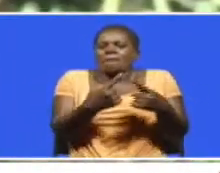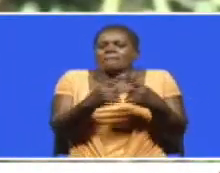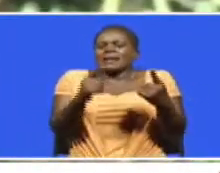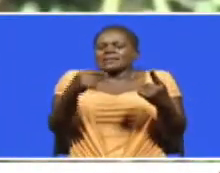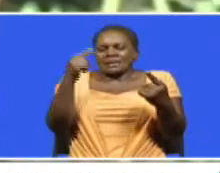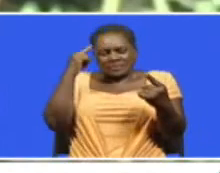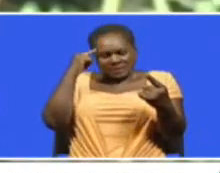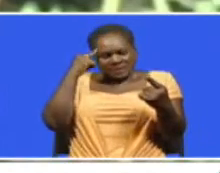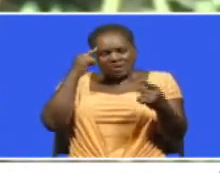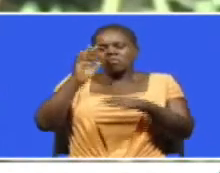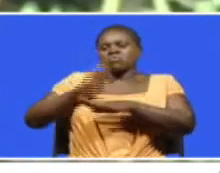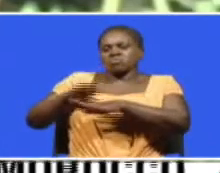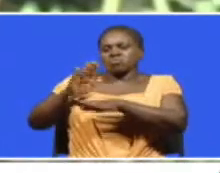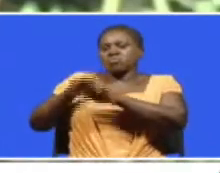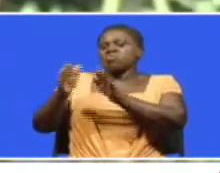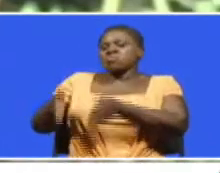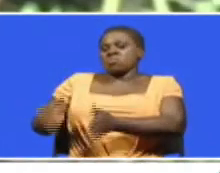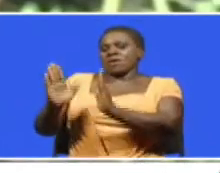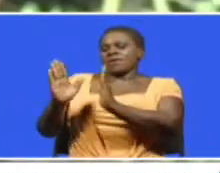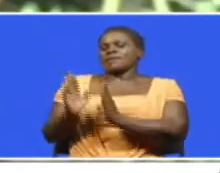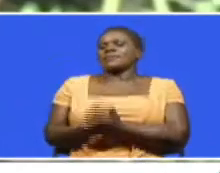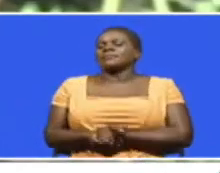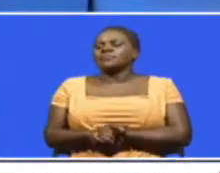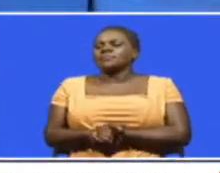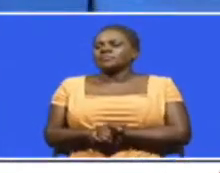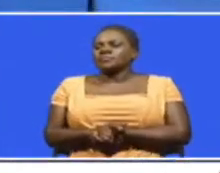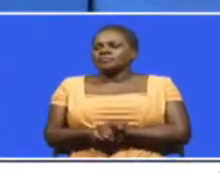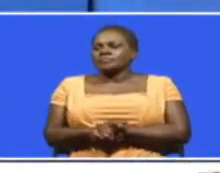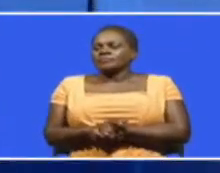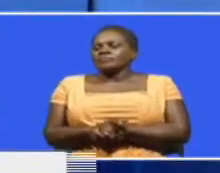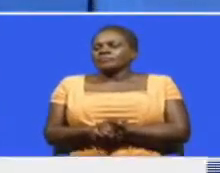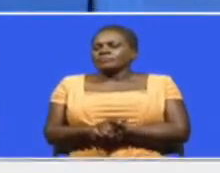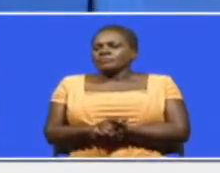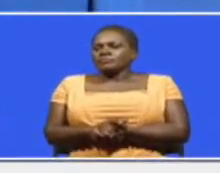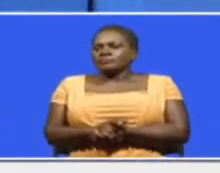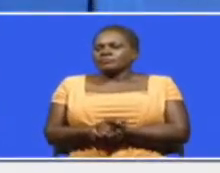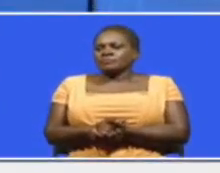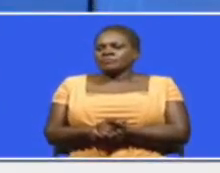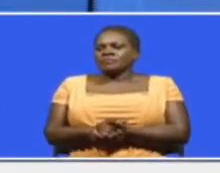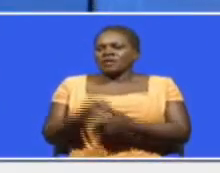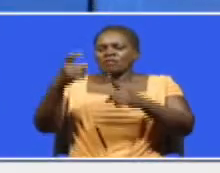I think we're in a good track. Greg Snow kutoka Mudhaiga.